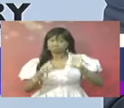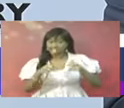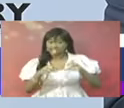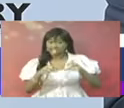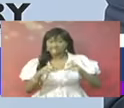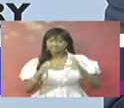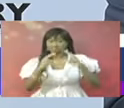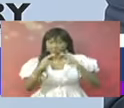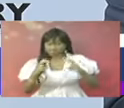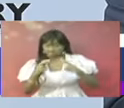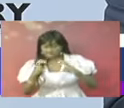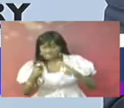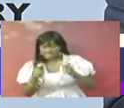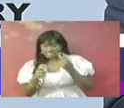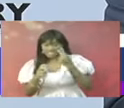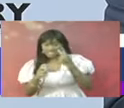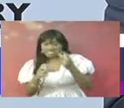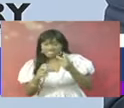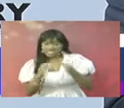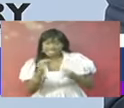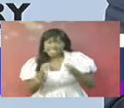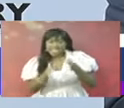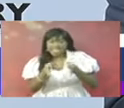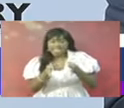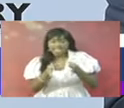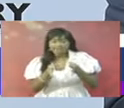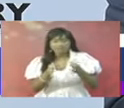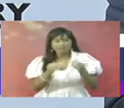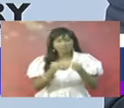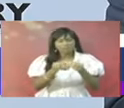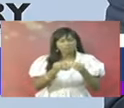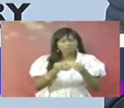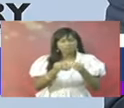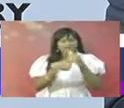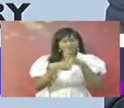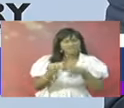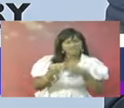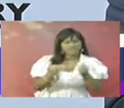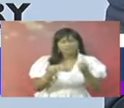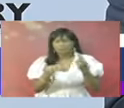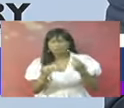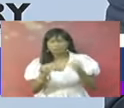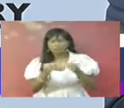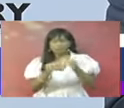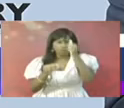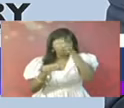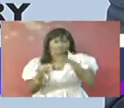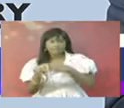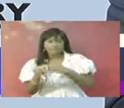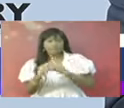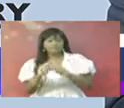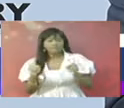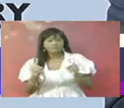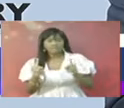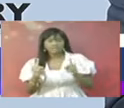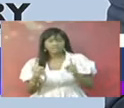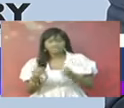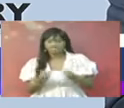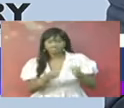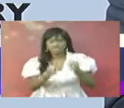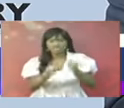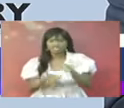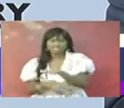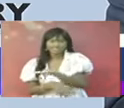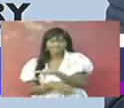and see if it is predominantly one type of patient than the next. But generally speaking, our sampling strategy has remained the